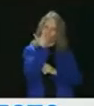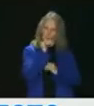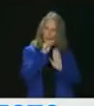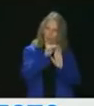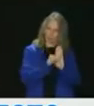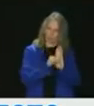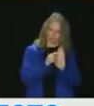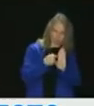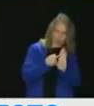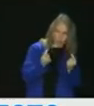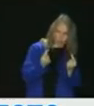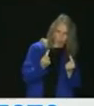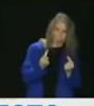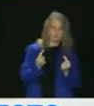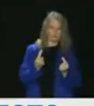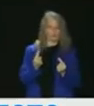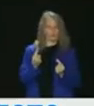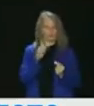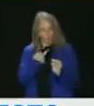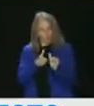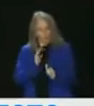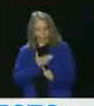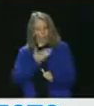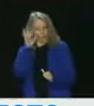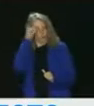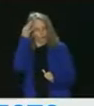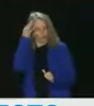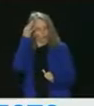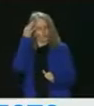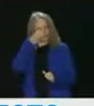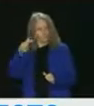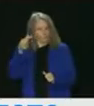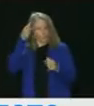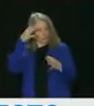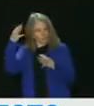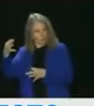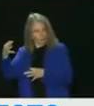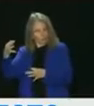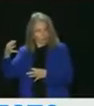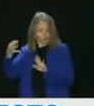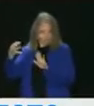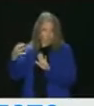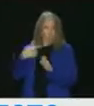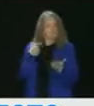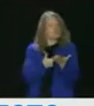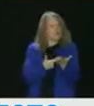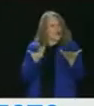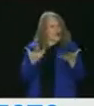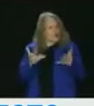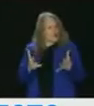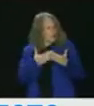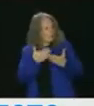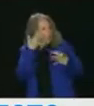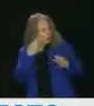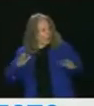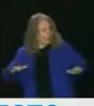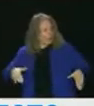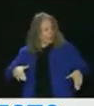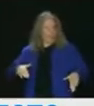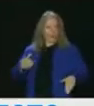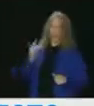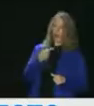As Canadians, it's important to continue being there for one another. We're fighting a virus.